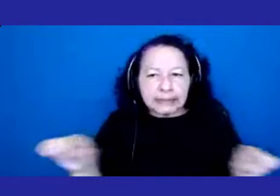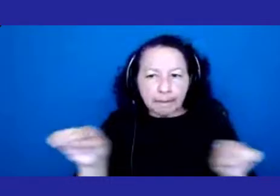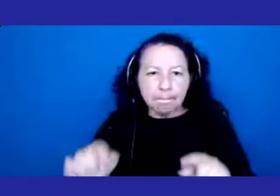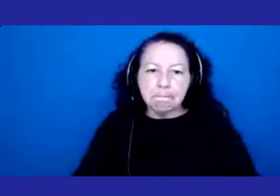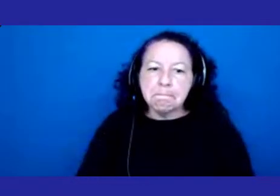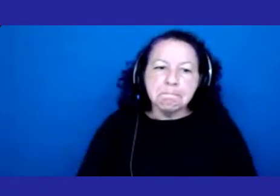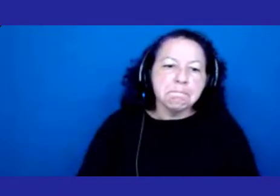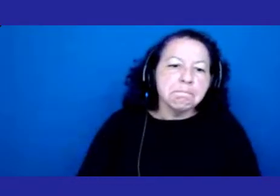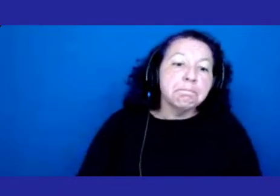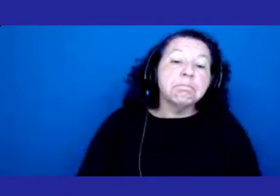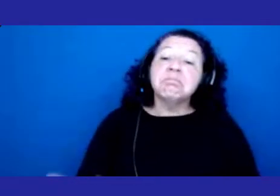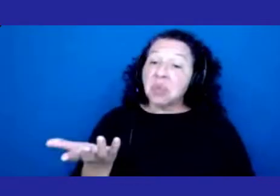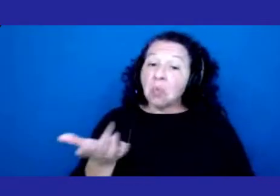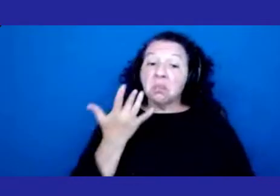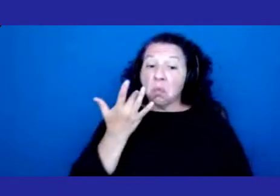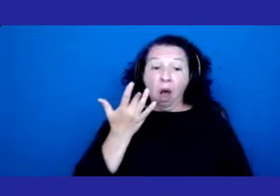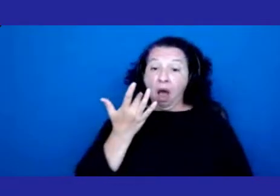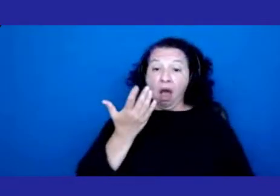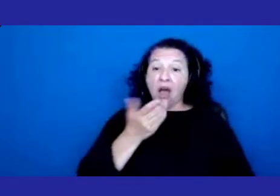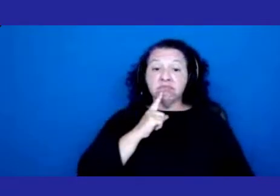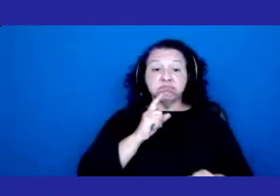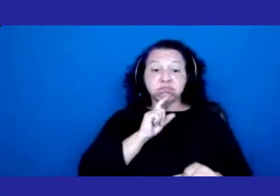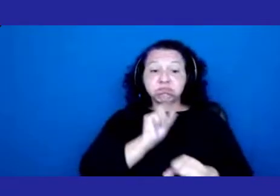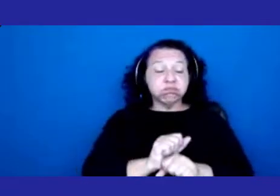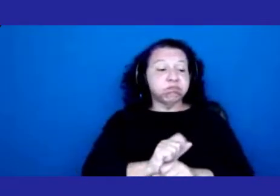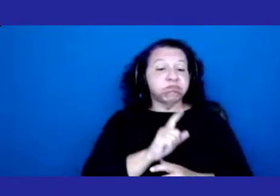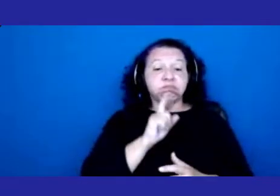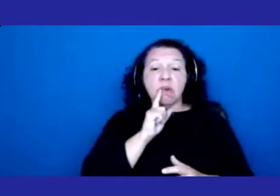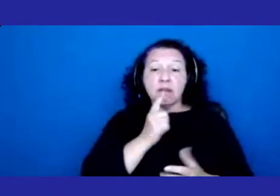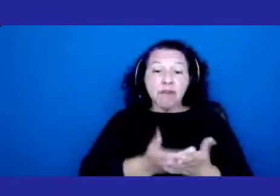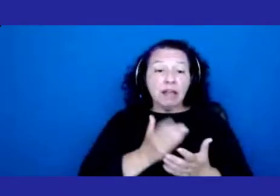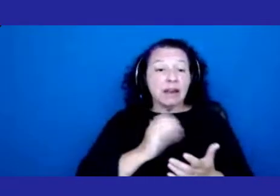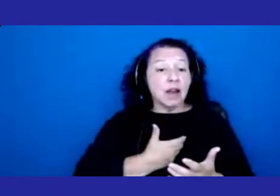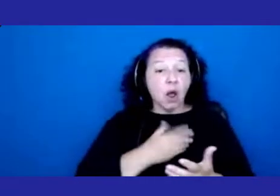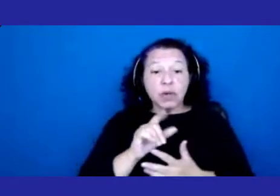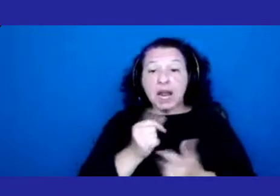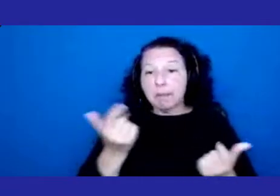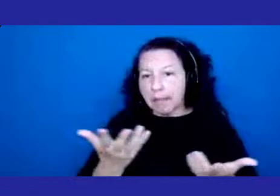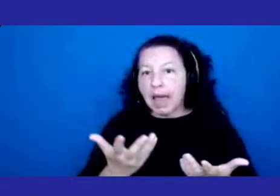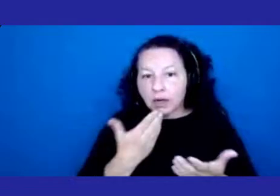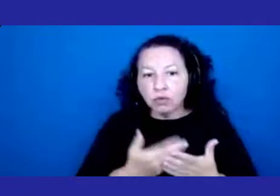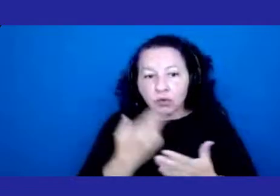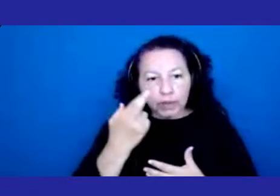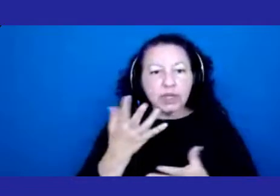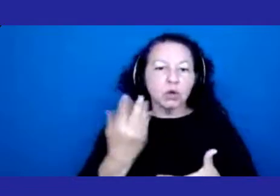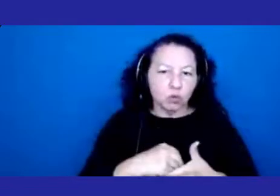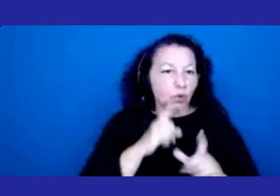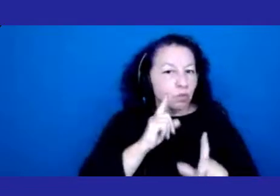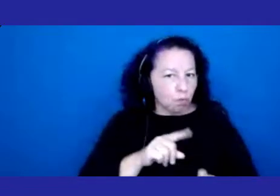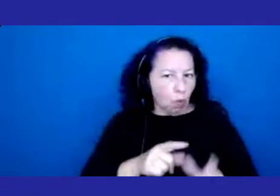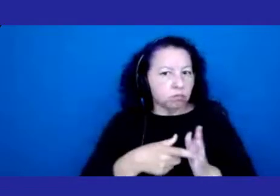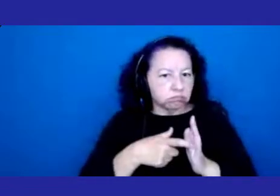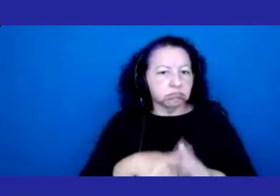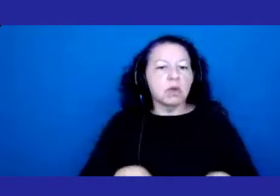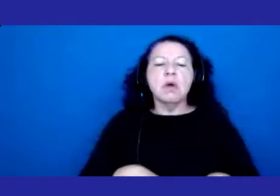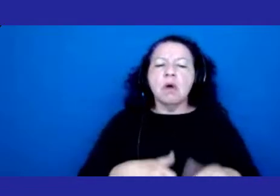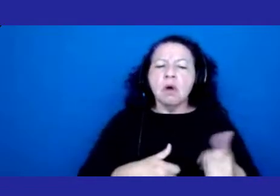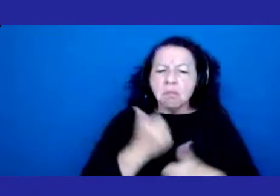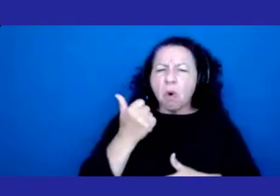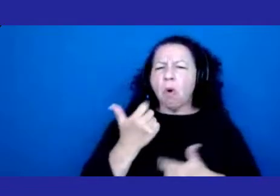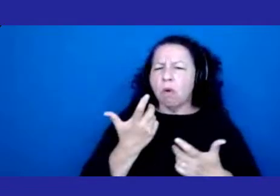So why should we validate our data? There's lots of reasons, including reporting, but mainly it's important to